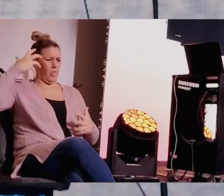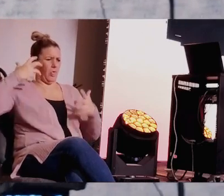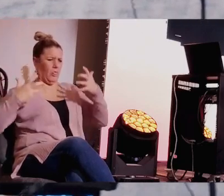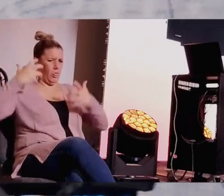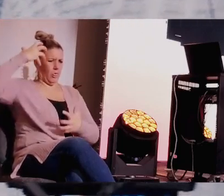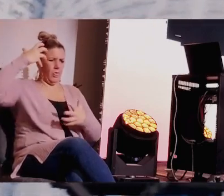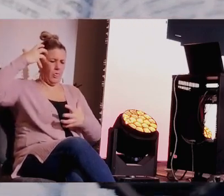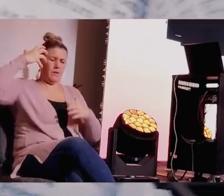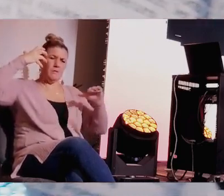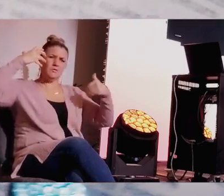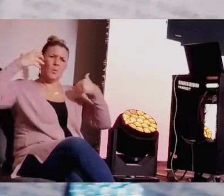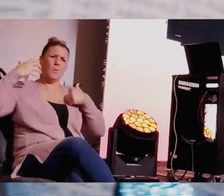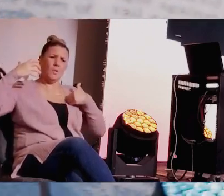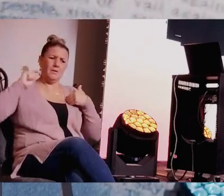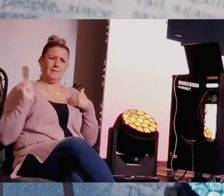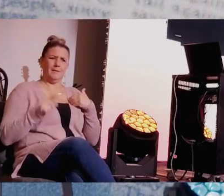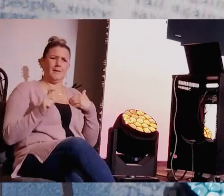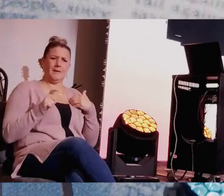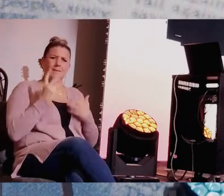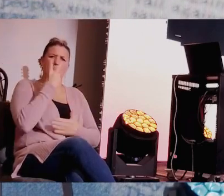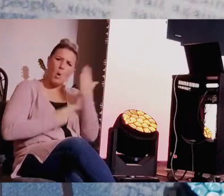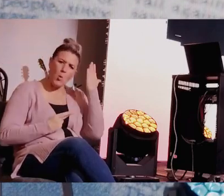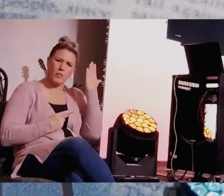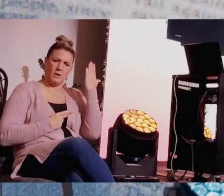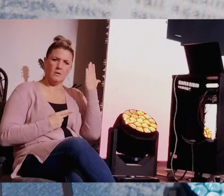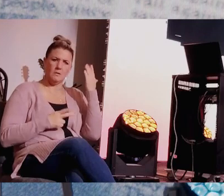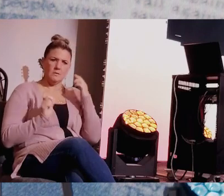The soul needs both.